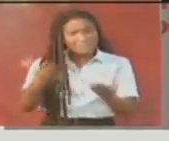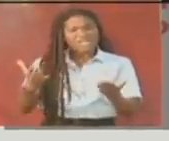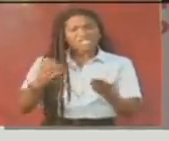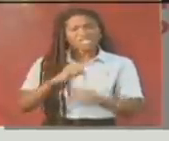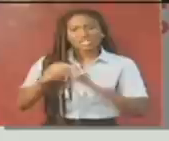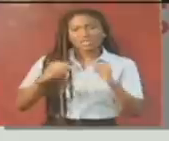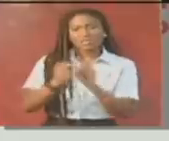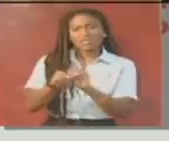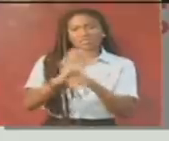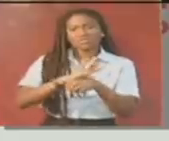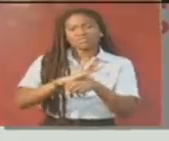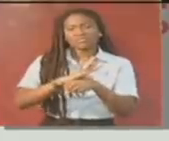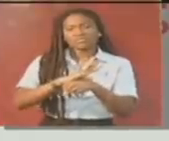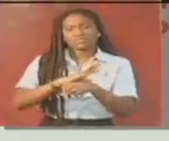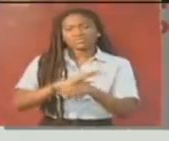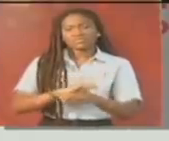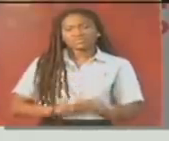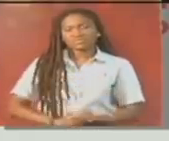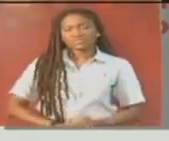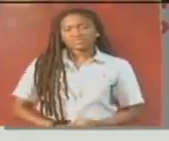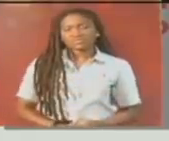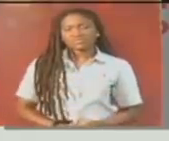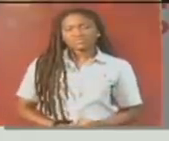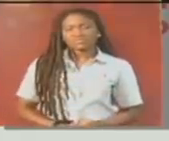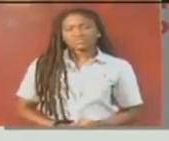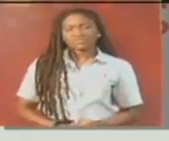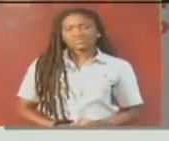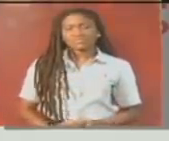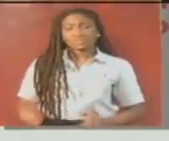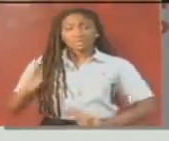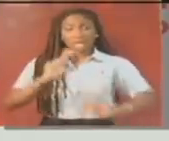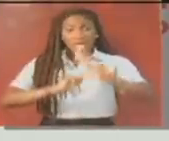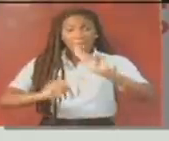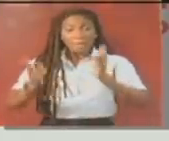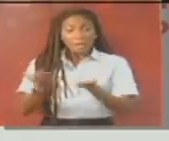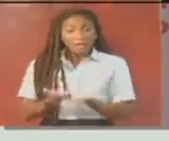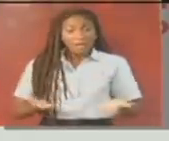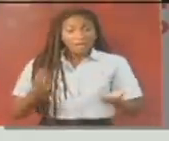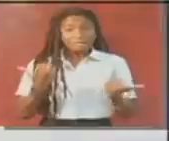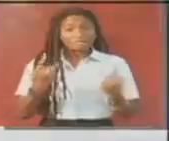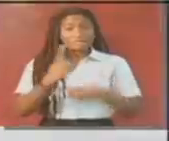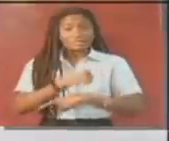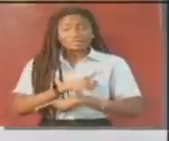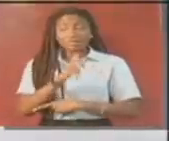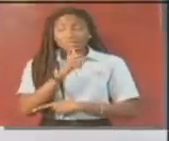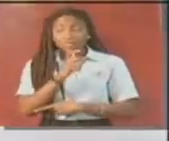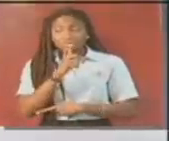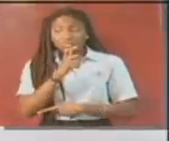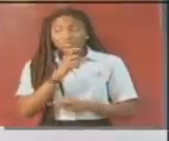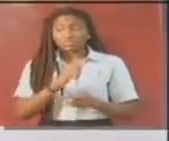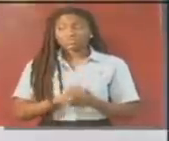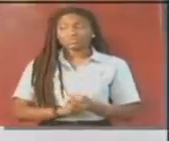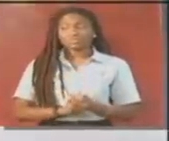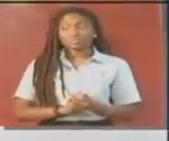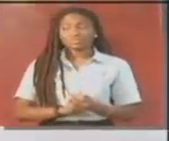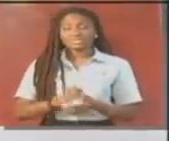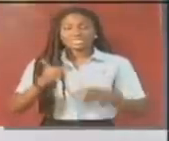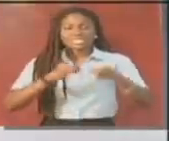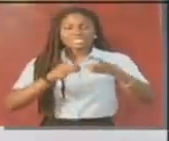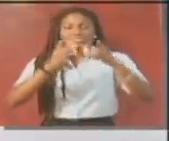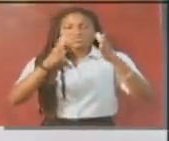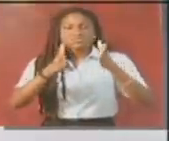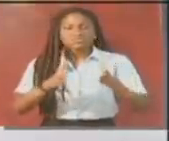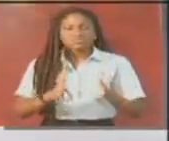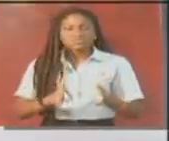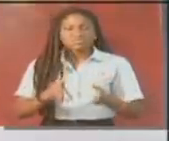the COVID-19 response. Our panelists today are Dr. Avery Hines, Technical Director,